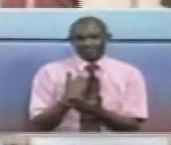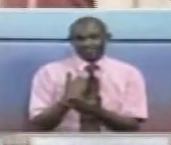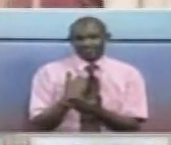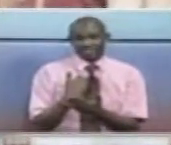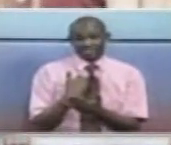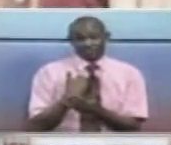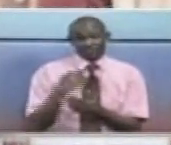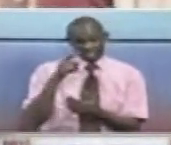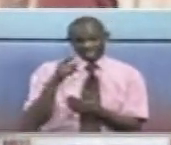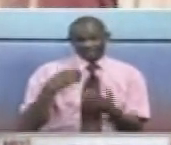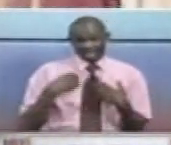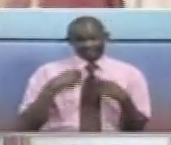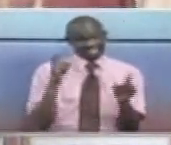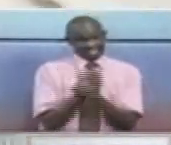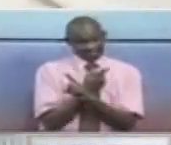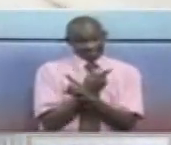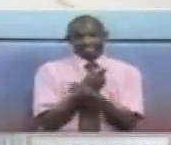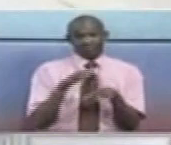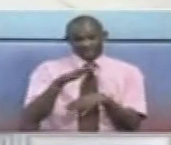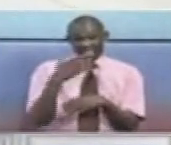lies the same script but a different cast.